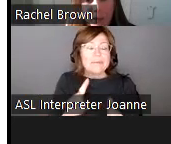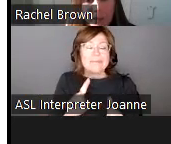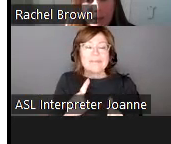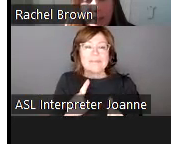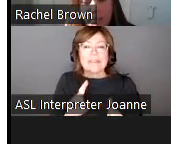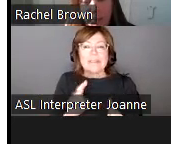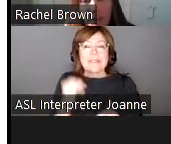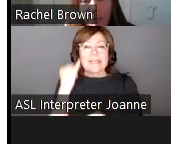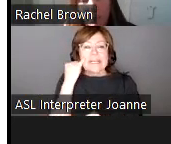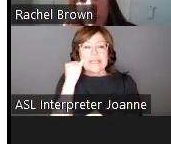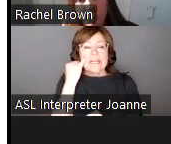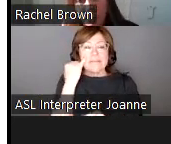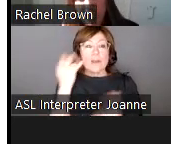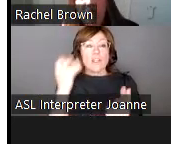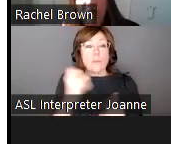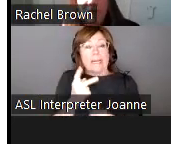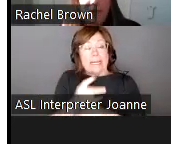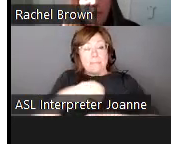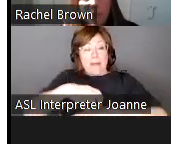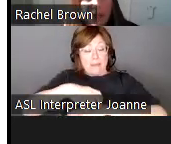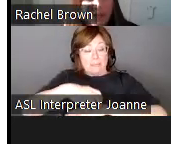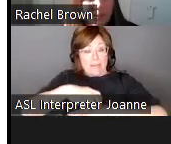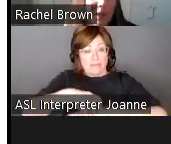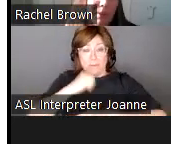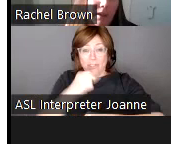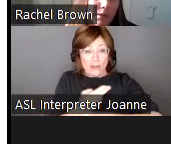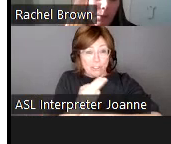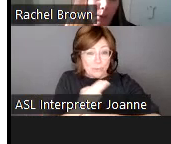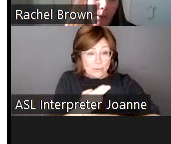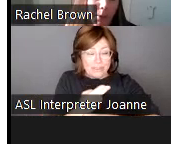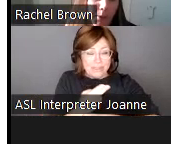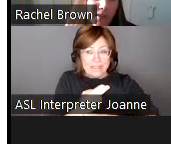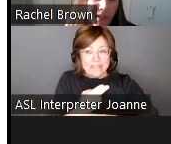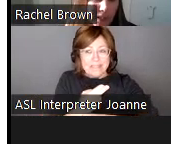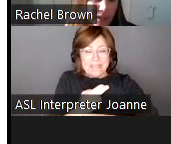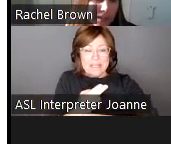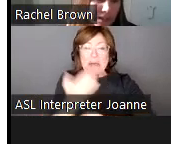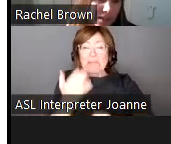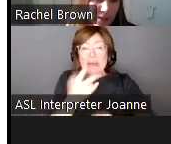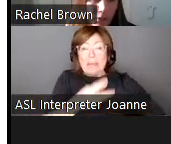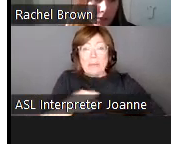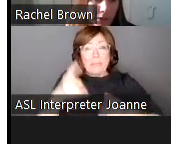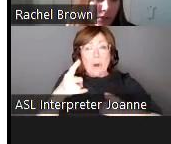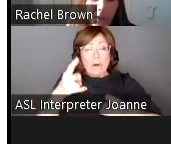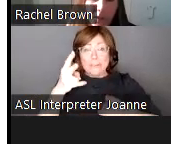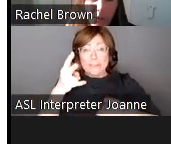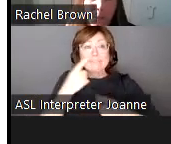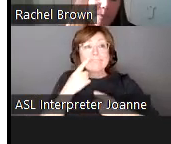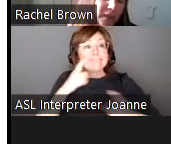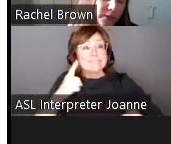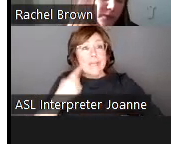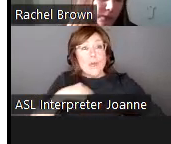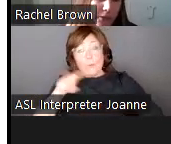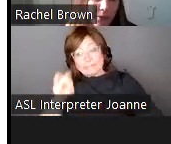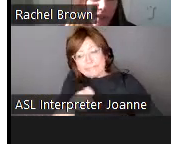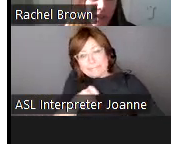you want to keep the platform but not utilize it, maybe throw up a post saying, see us over on Twitter